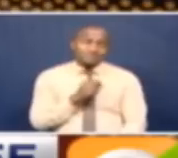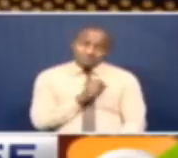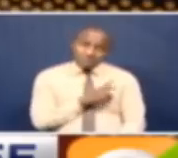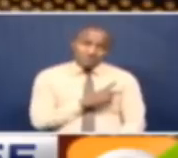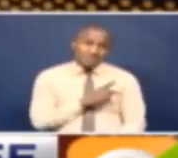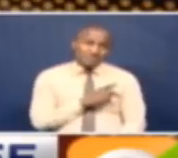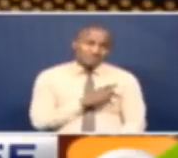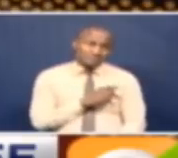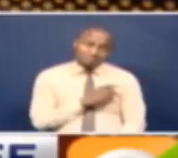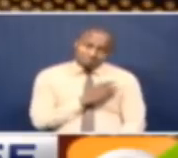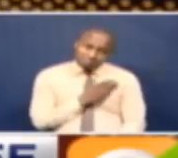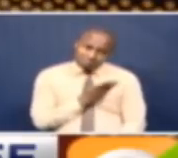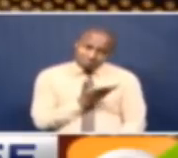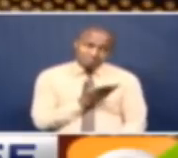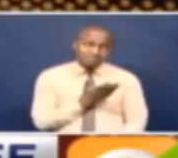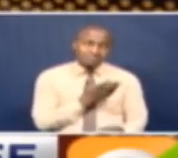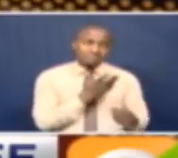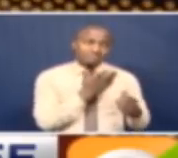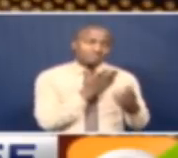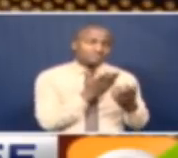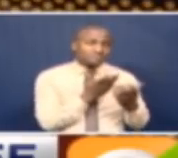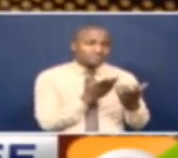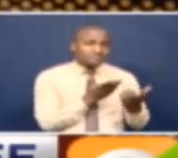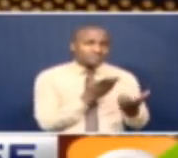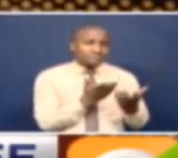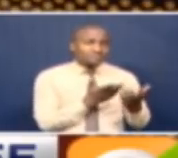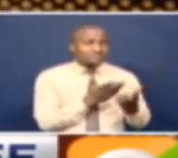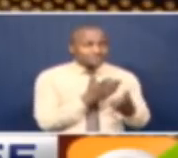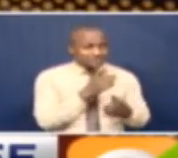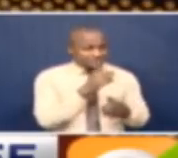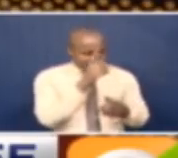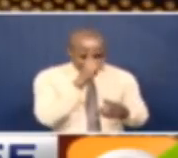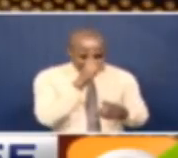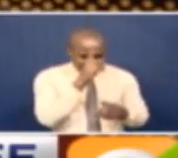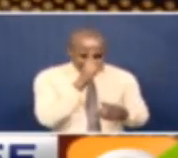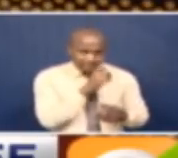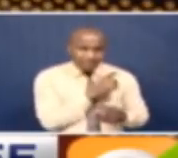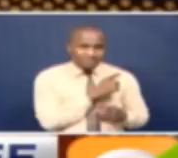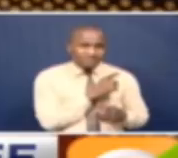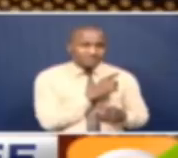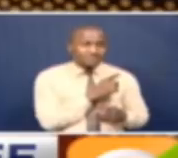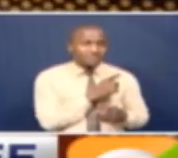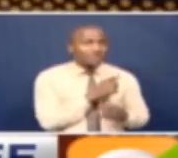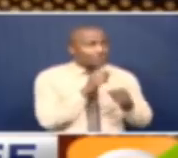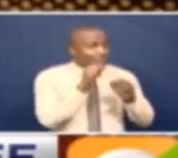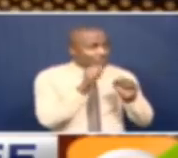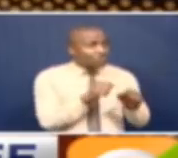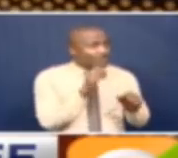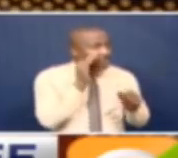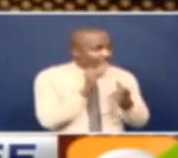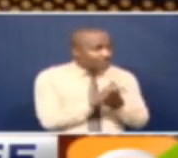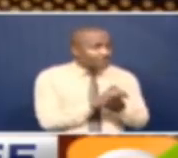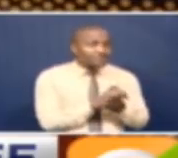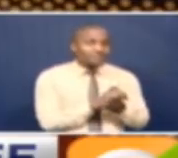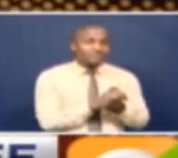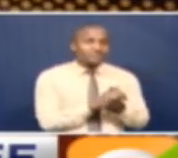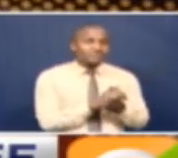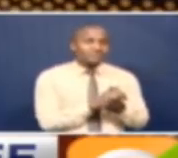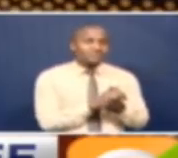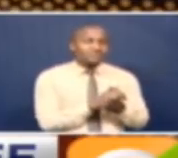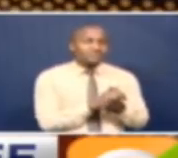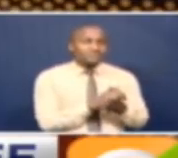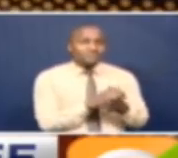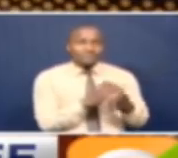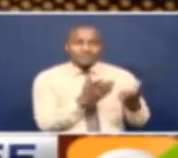because they are hallucinations. Why? You can believe. You know, a lot of people in Mombasa, why? When they're on